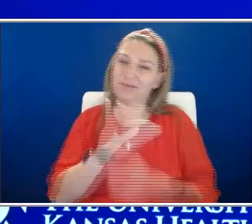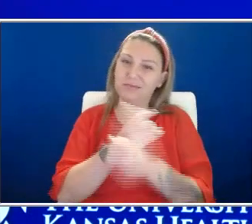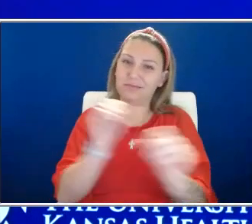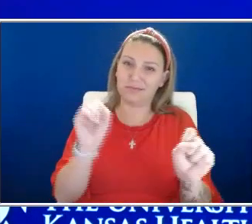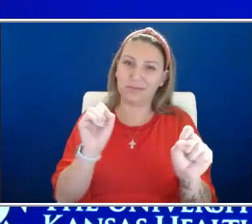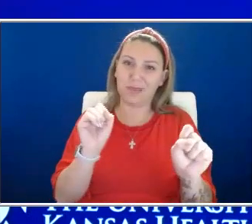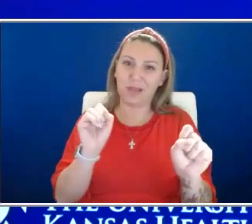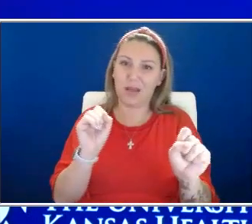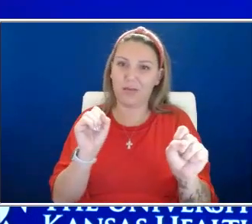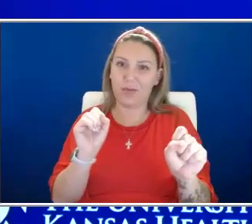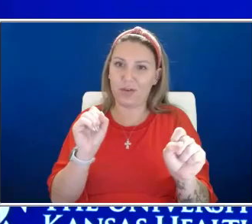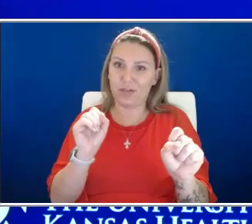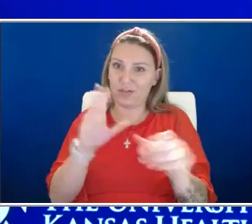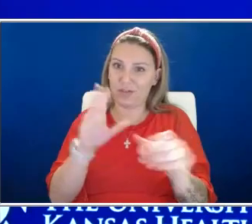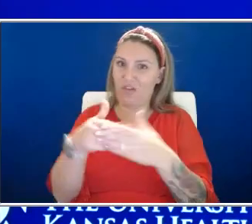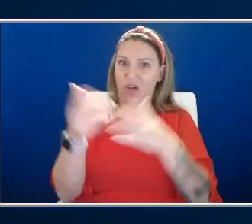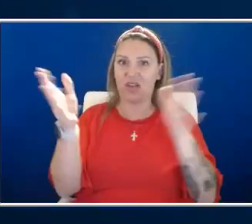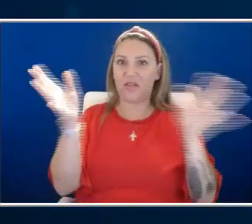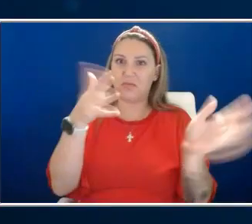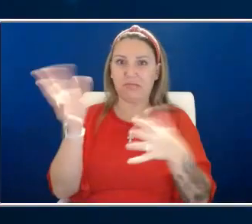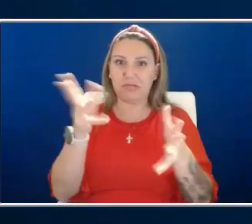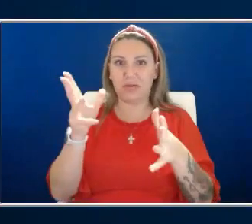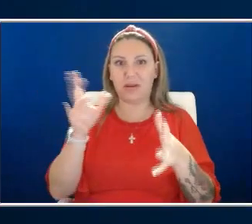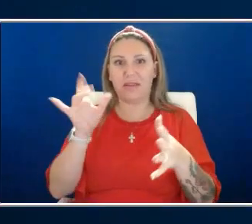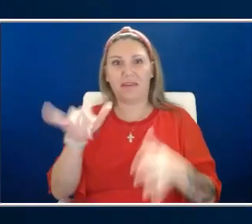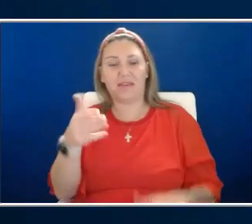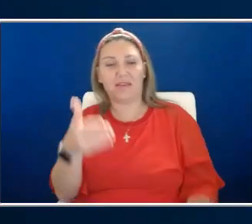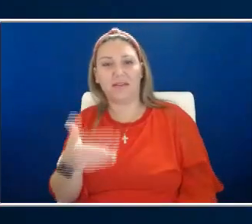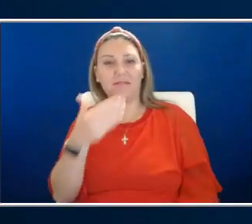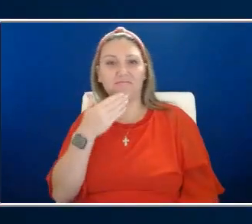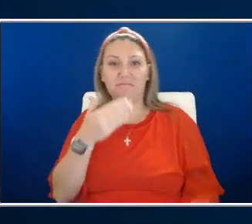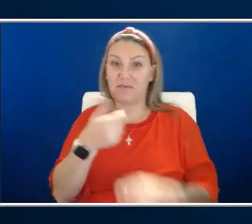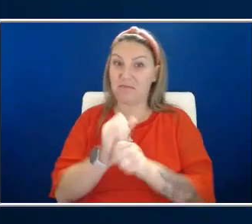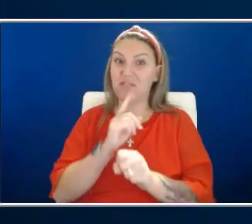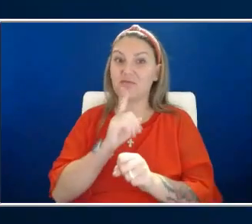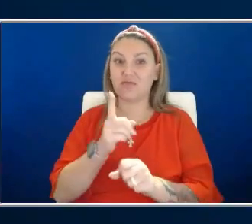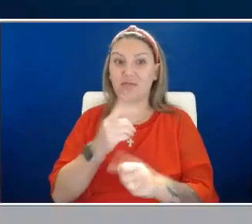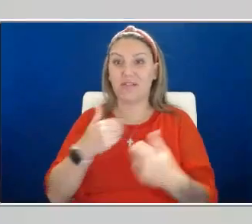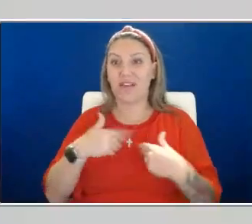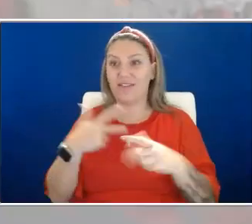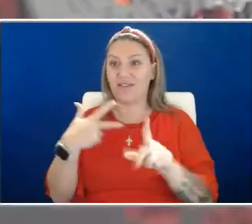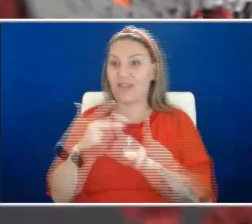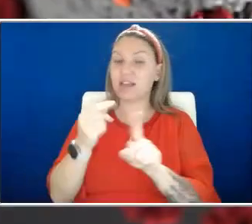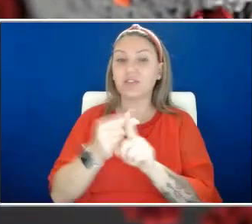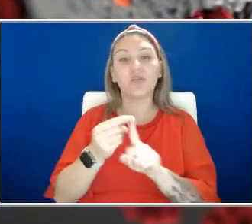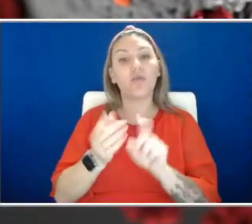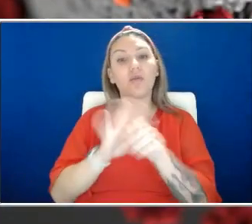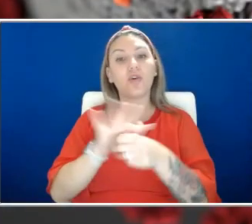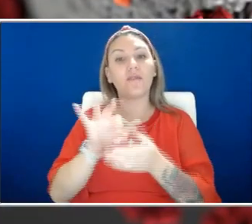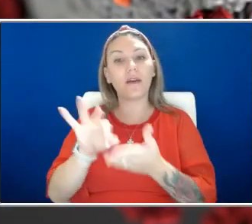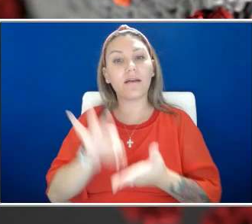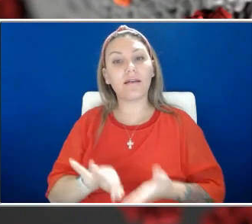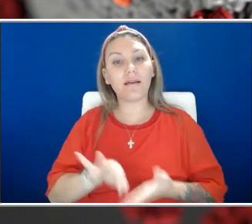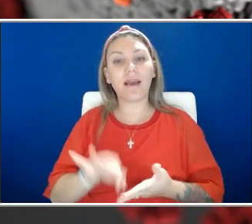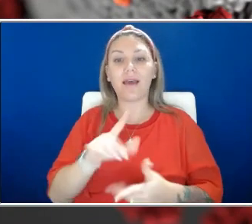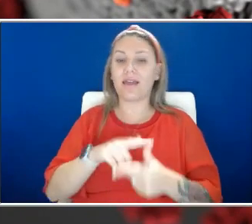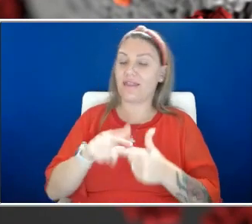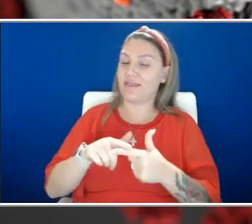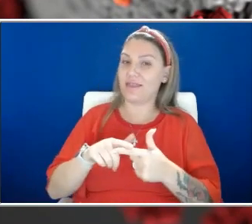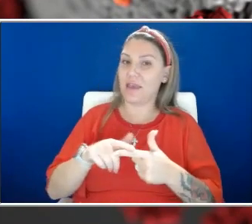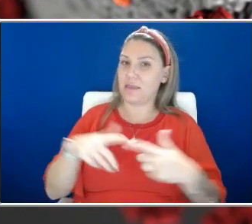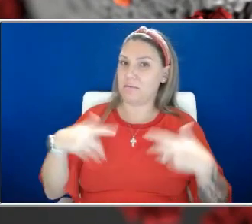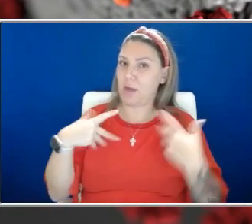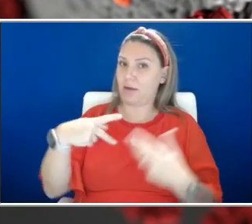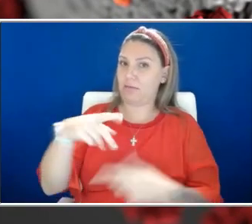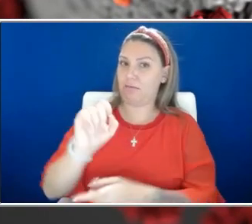all that airflow and that ventilation there. So make sure you have your vaccinations, yeah, as you always say. Let's get to our COVID count and then followed by monkeypox. Yeah, so right